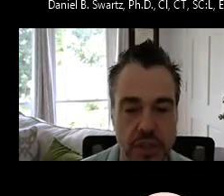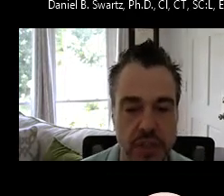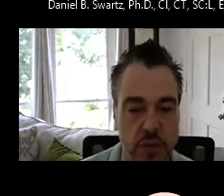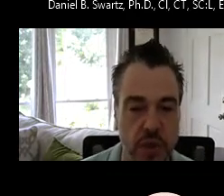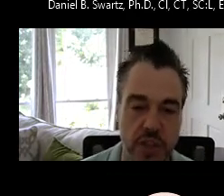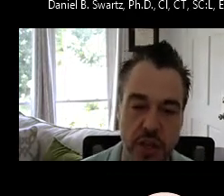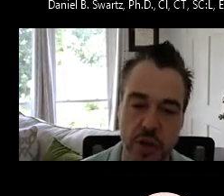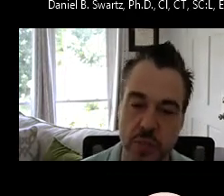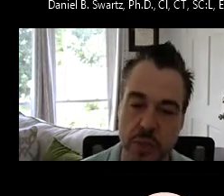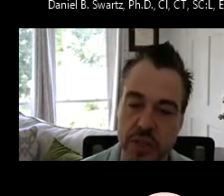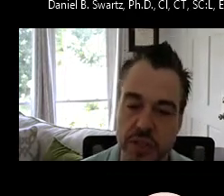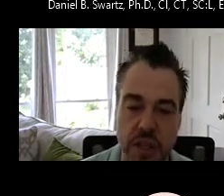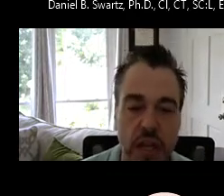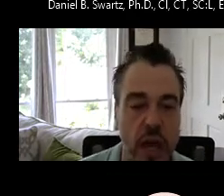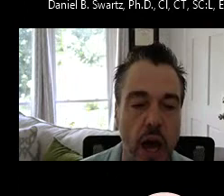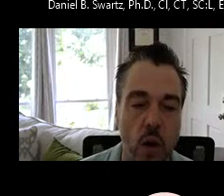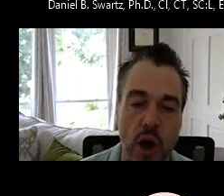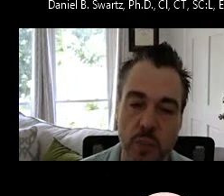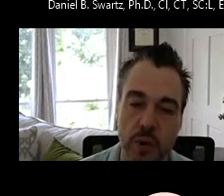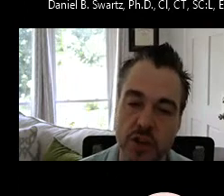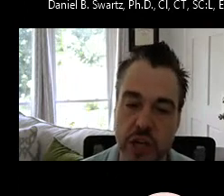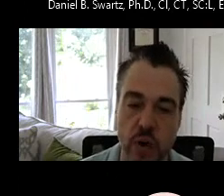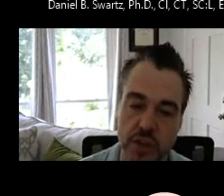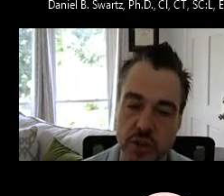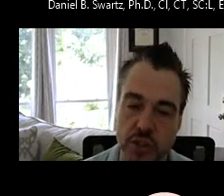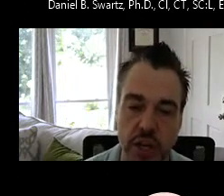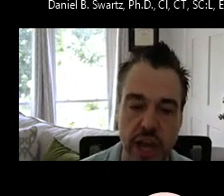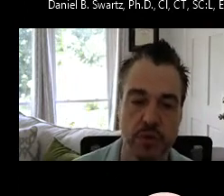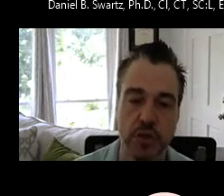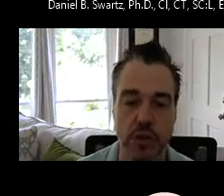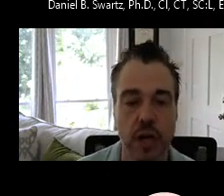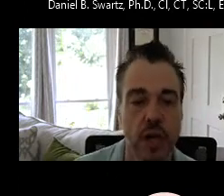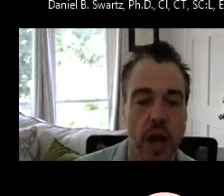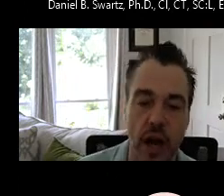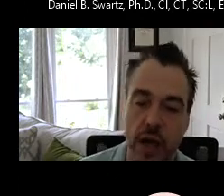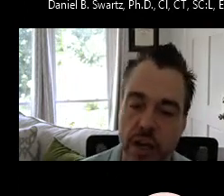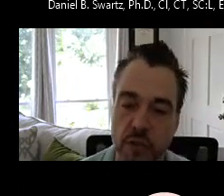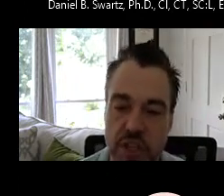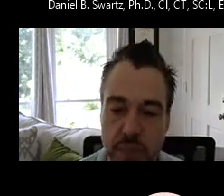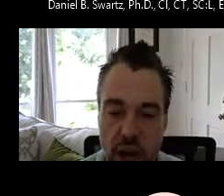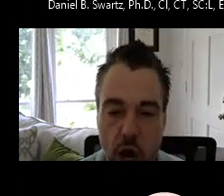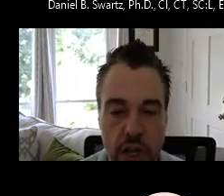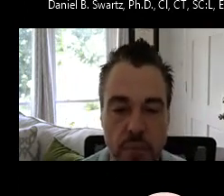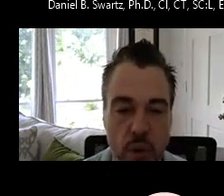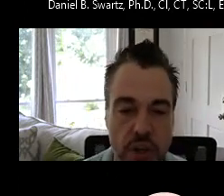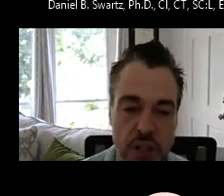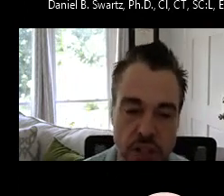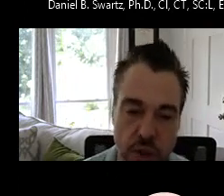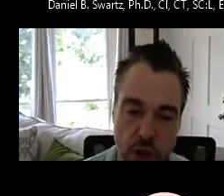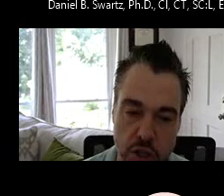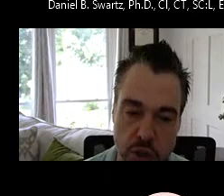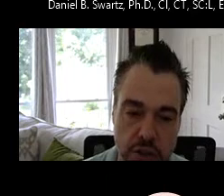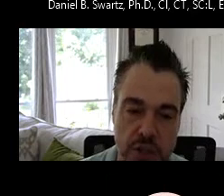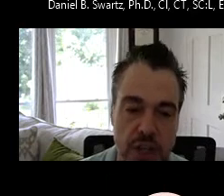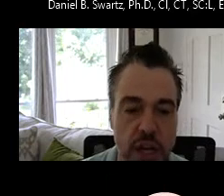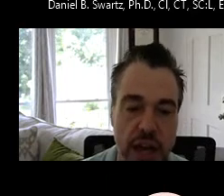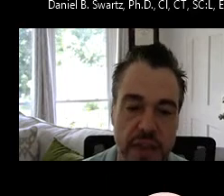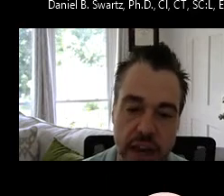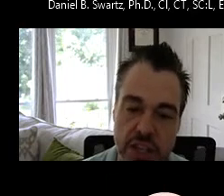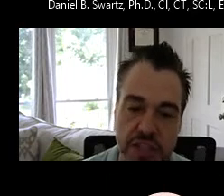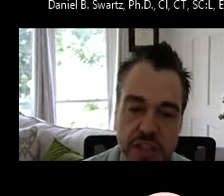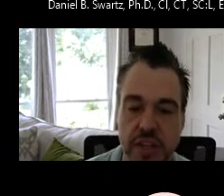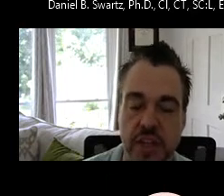personnel expenses, as well as other expenses, while the personnel roster is going to capture information about all employees and